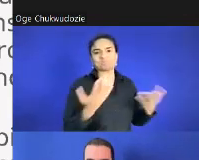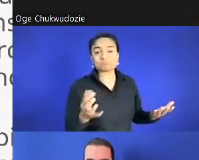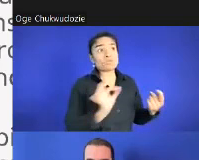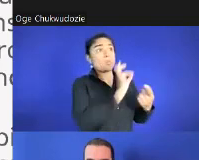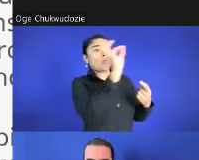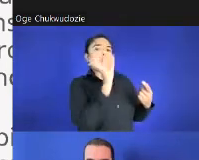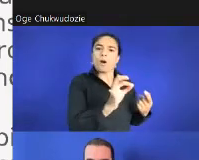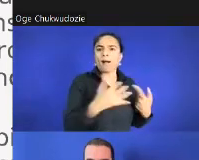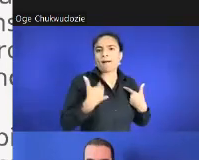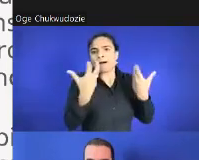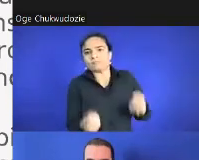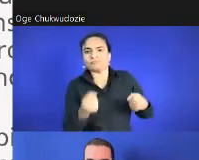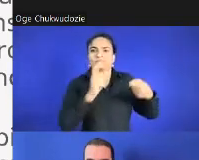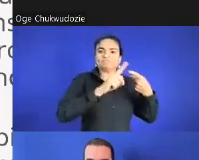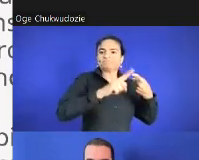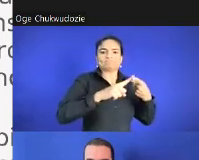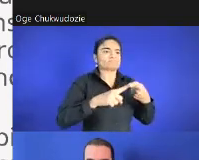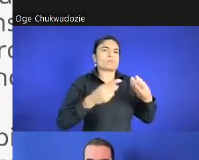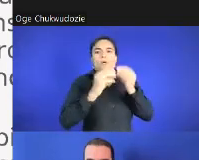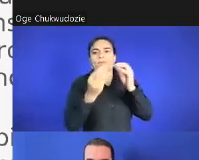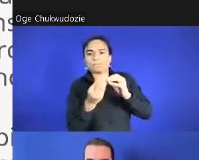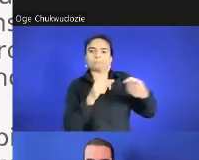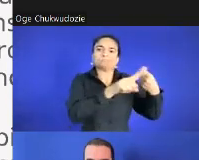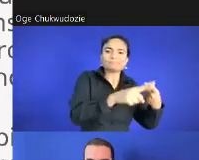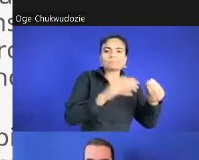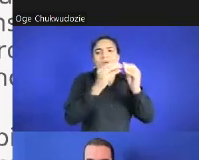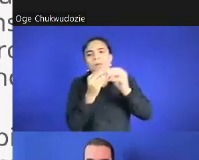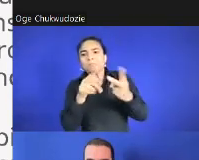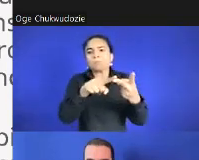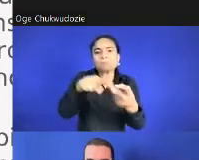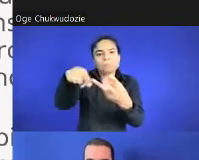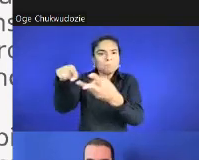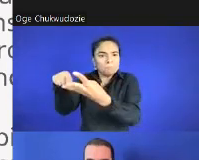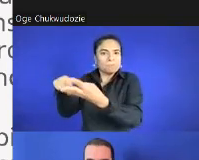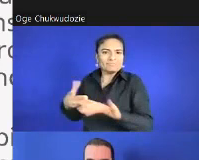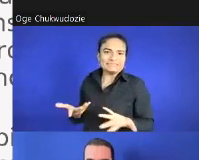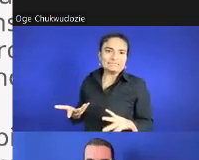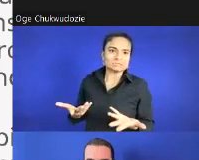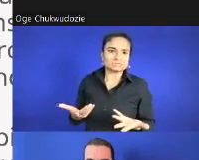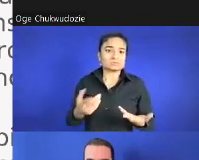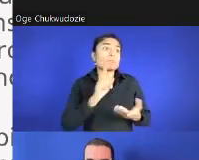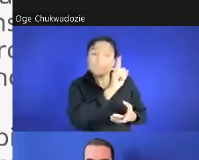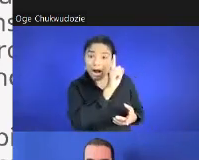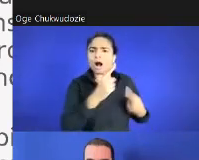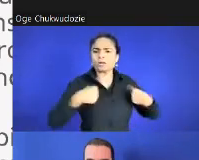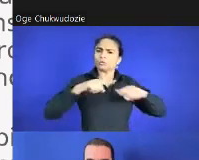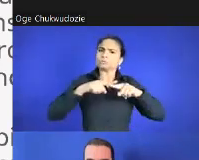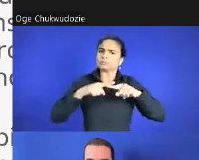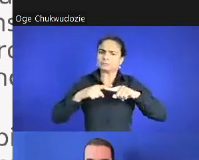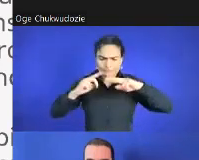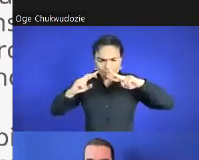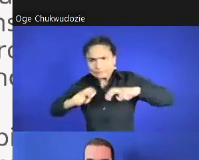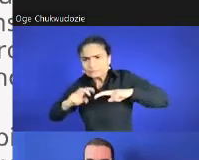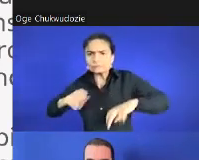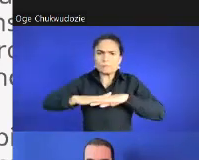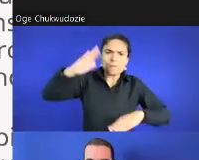However, we are still working on it. And by so and so time, we should get back to you. So at every point of